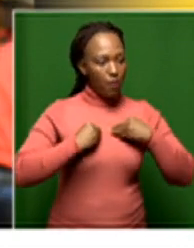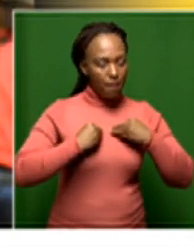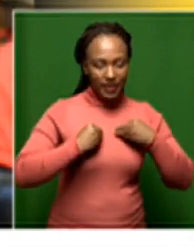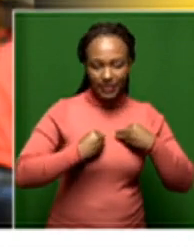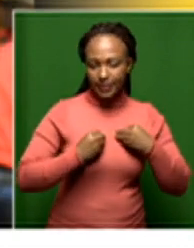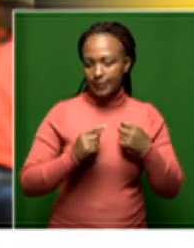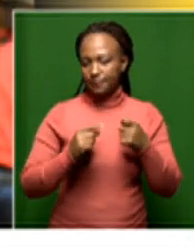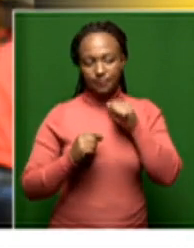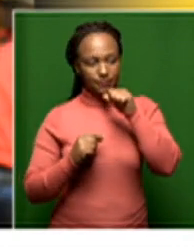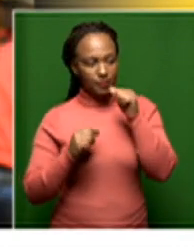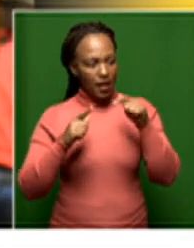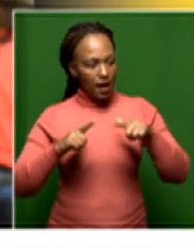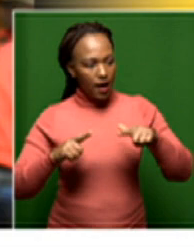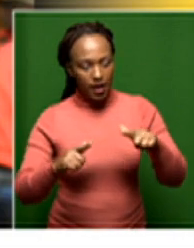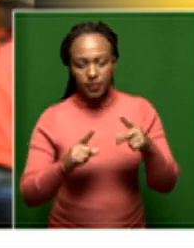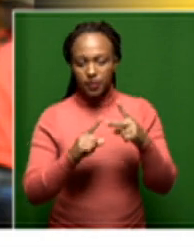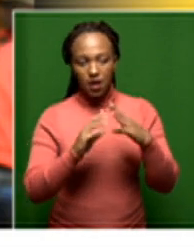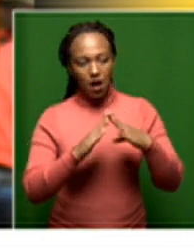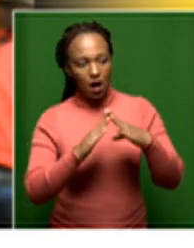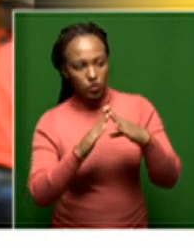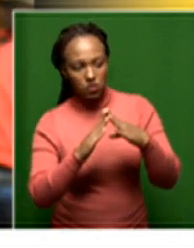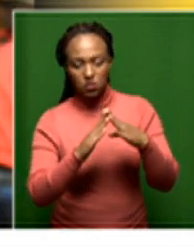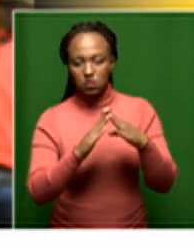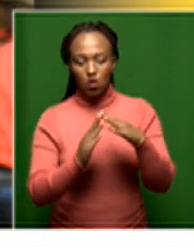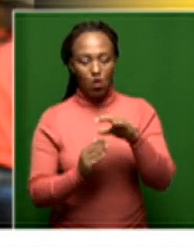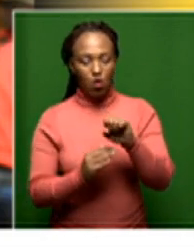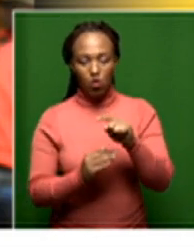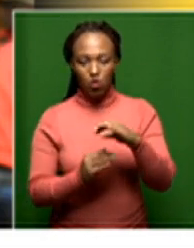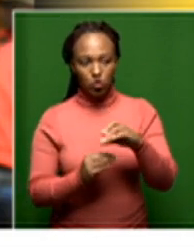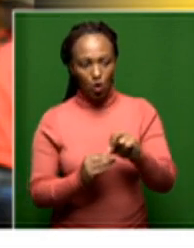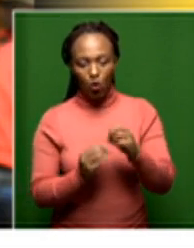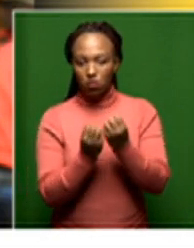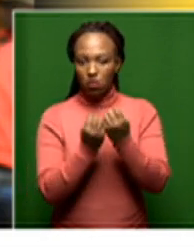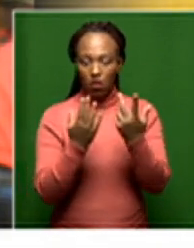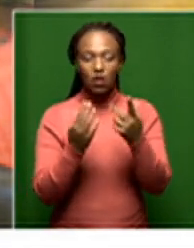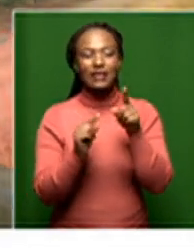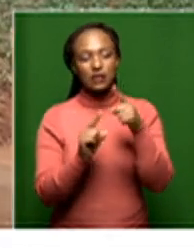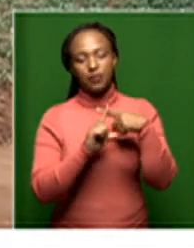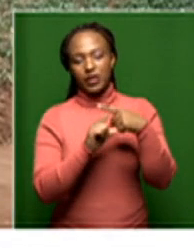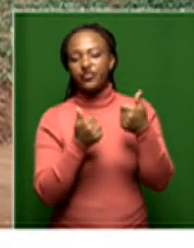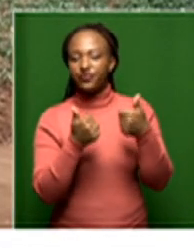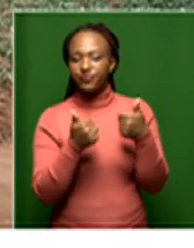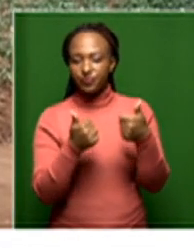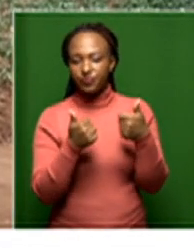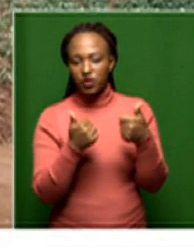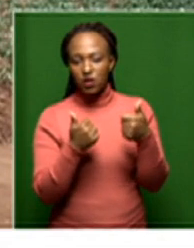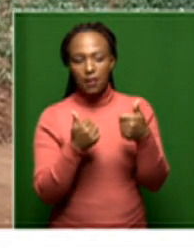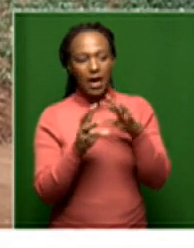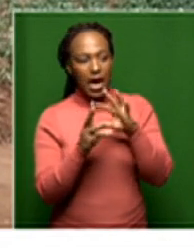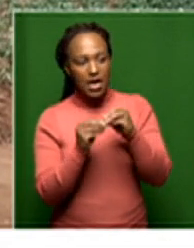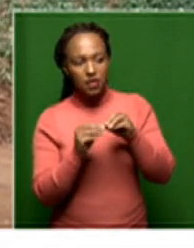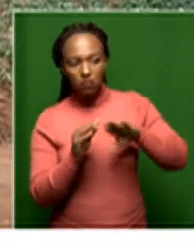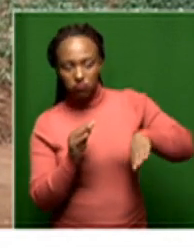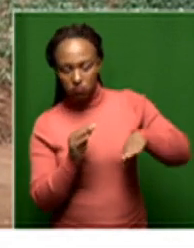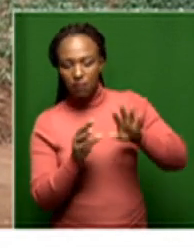regardless of whether it is land or regardless of whether it is stock. And that could be seen as a positive thing, that there is nothing that falls outside of